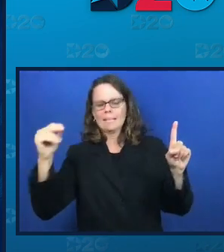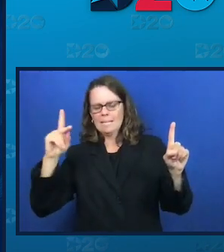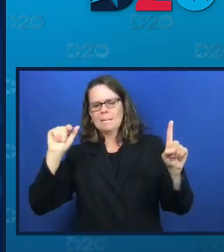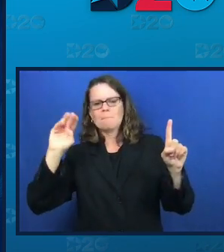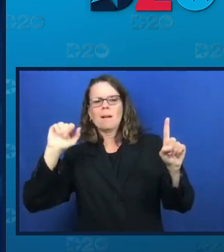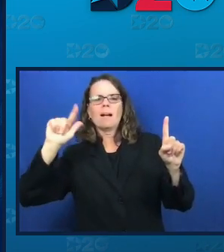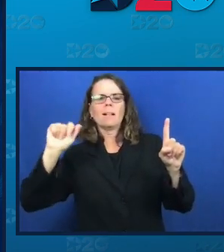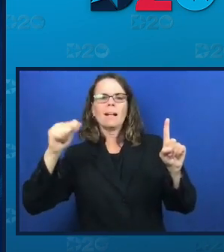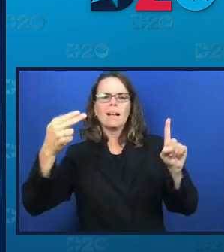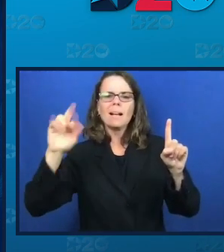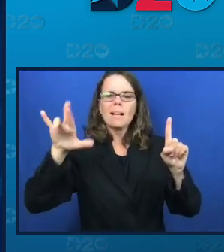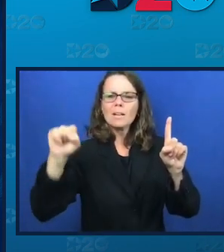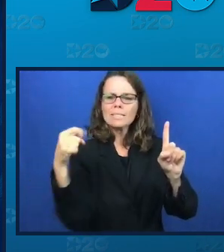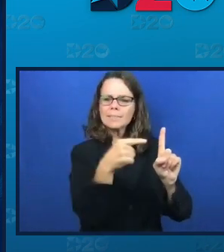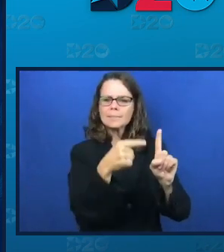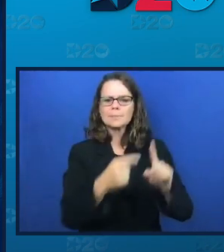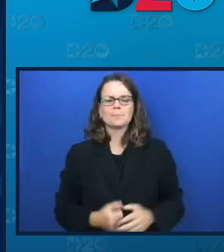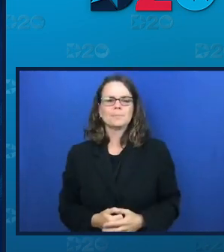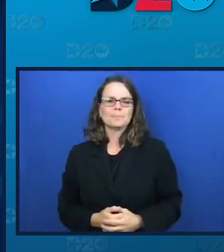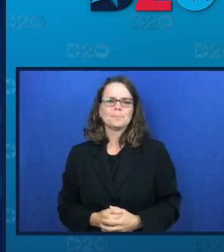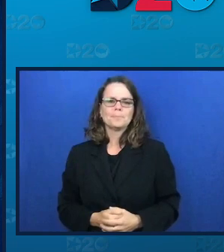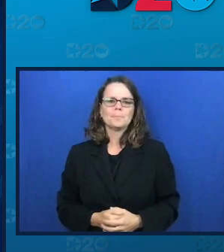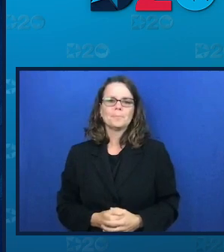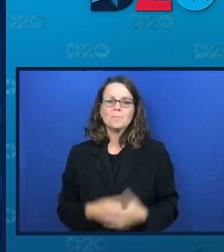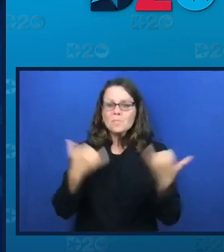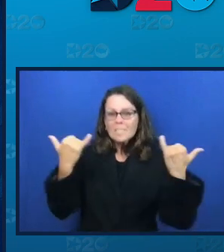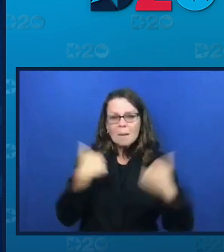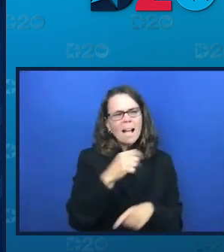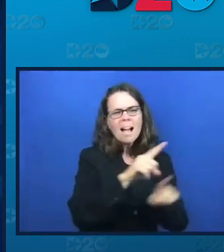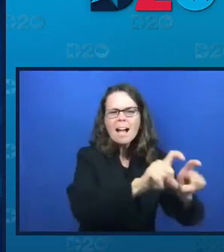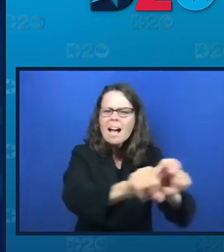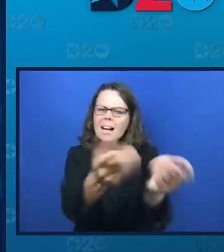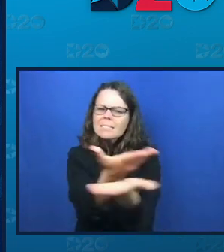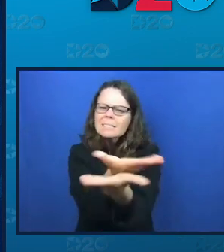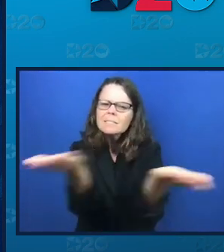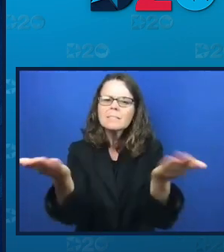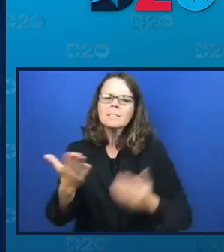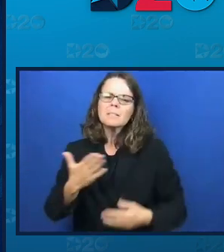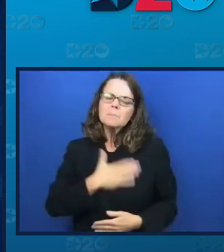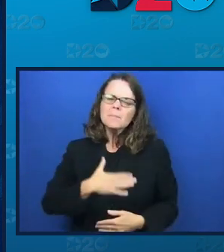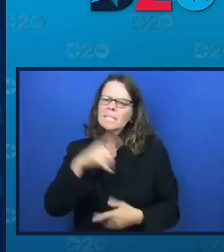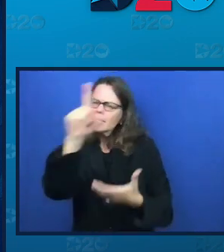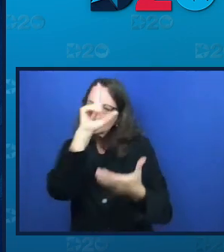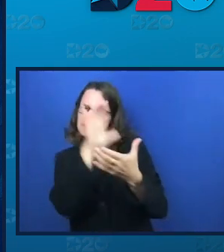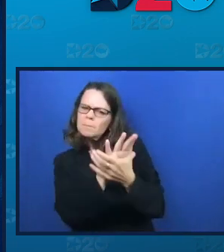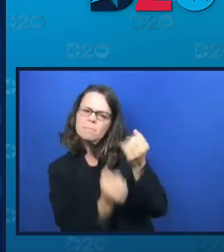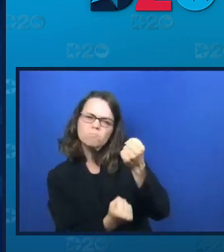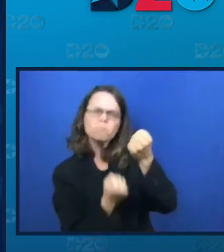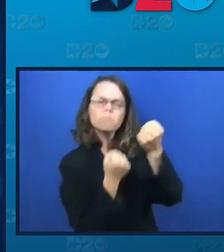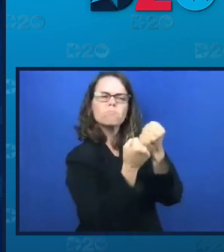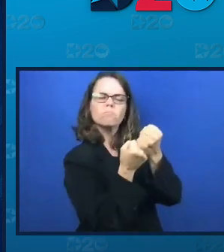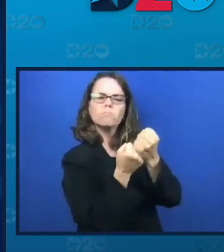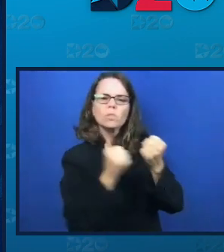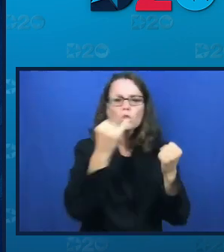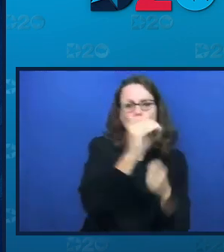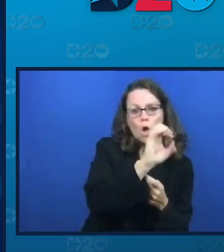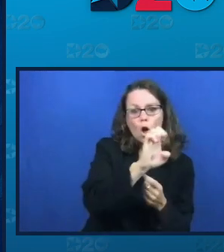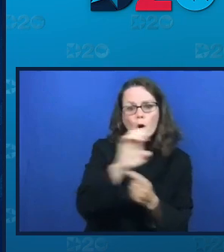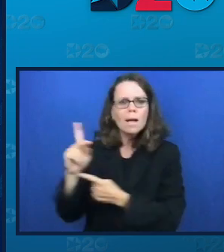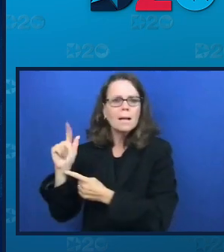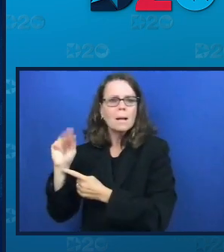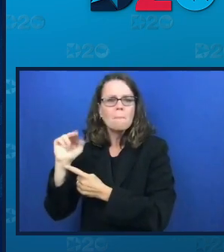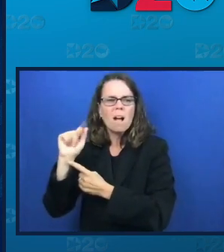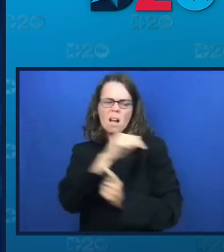Tonight, I'm asking you to believe in Joe and Kamala's ability to lead this country out of these dark times and build it back better.